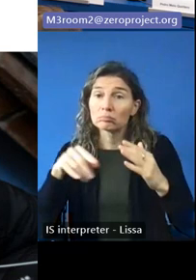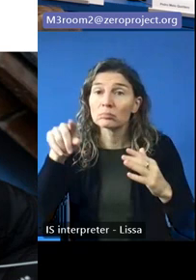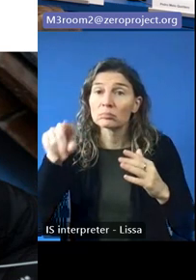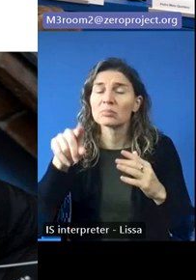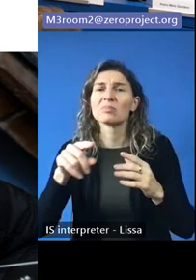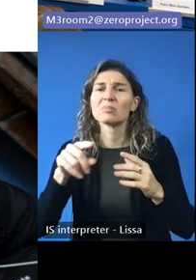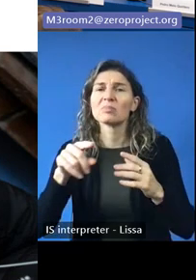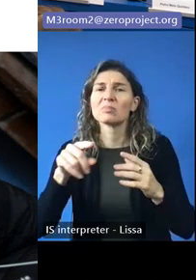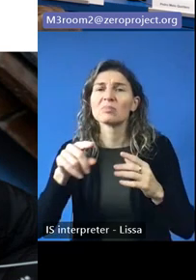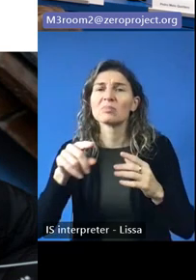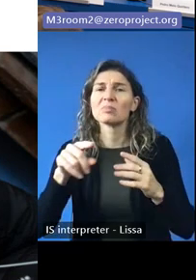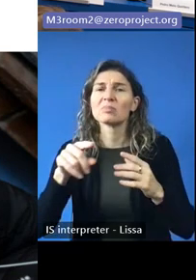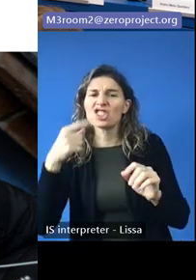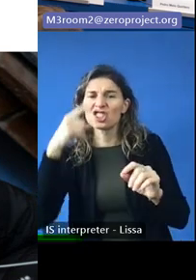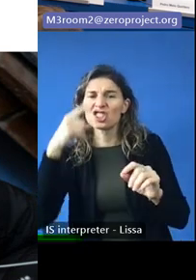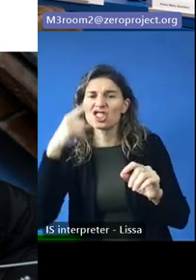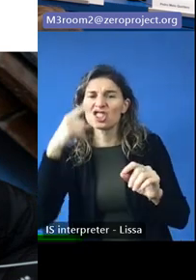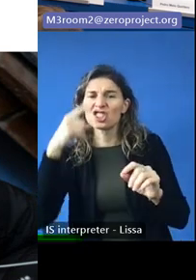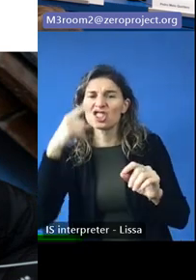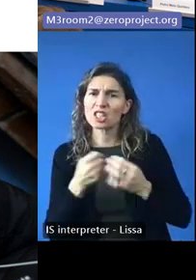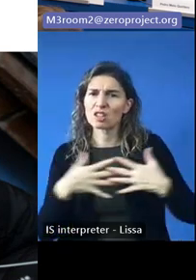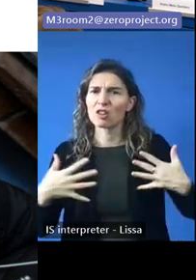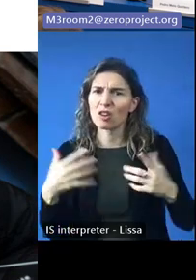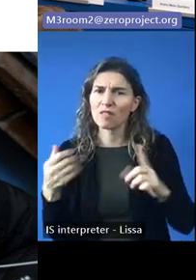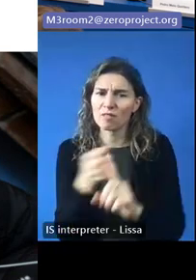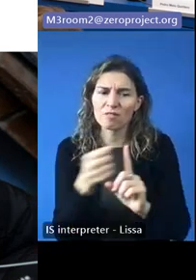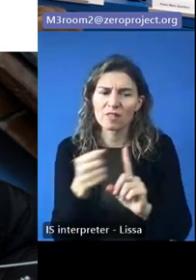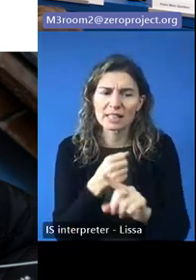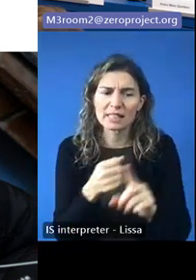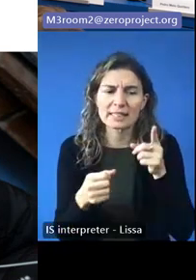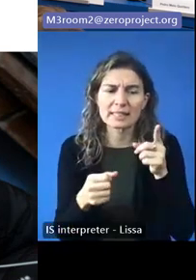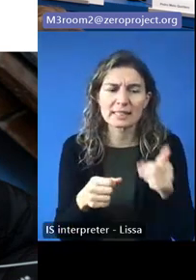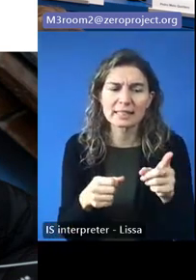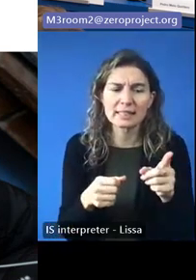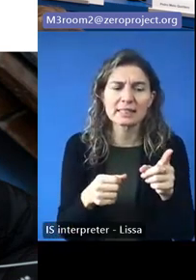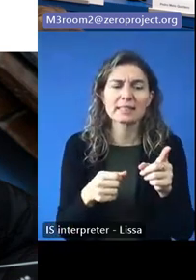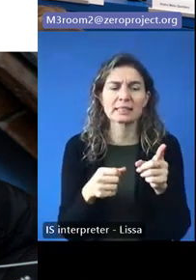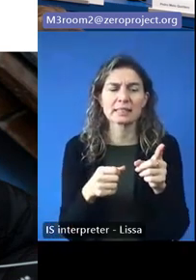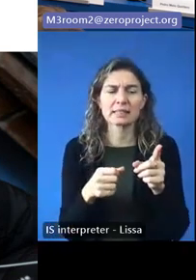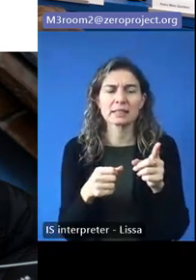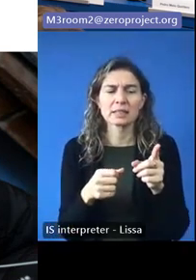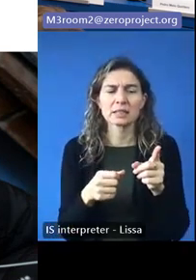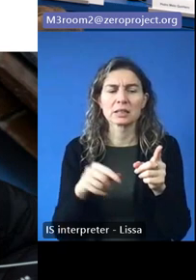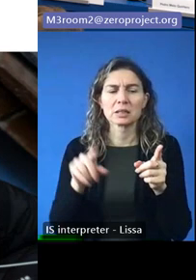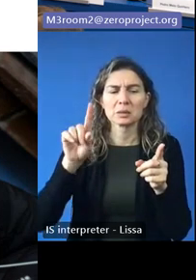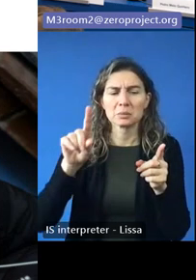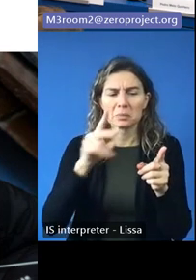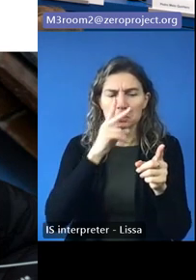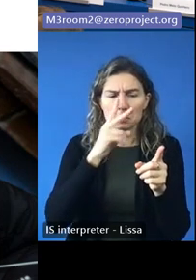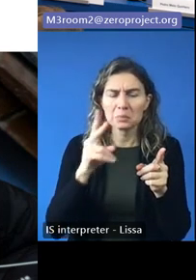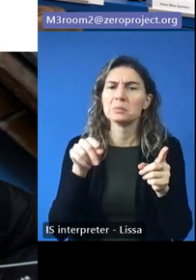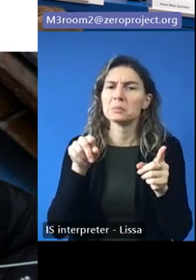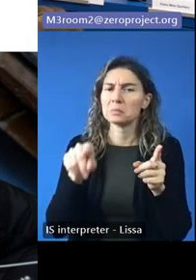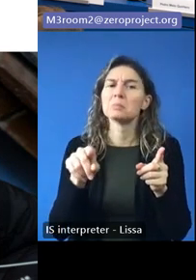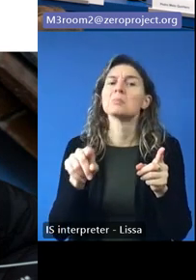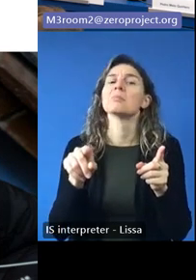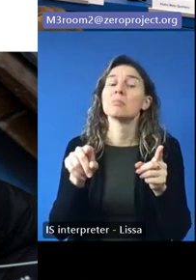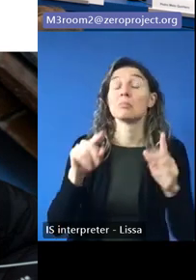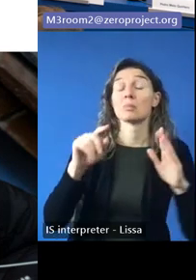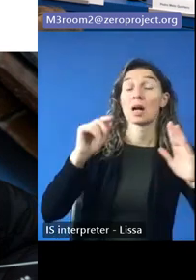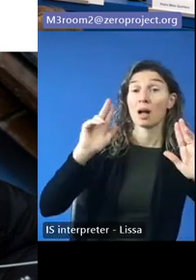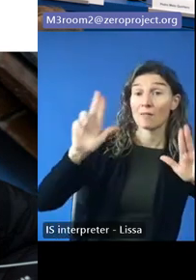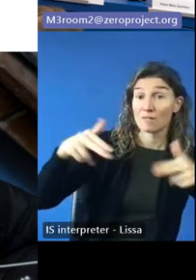information and directories of care institutions to know what to do in case of violence, emergency calls, including video call